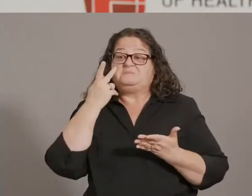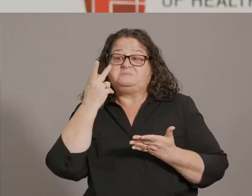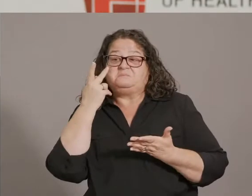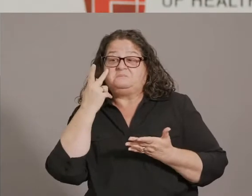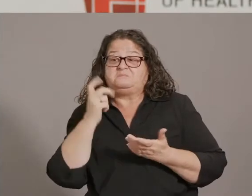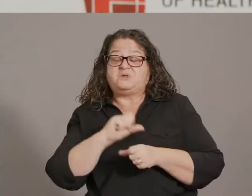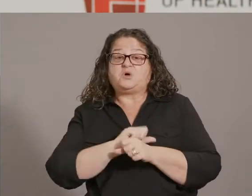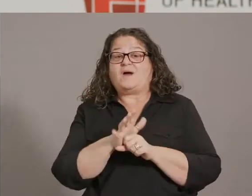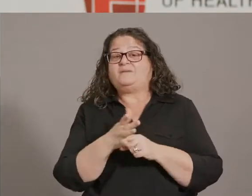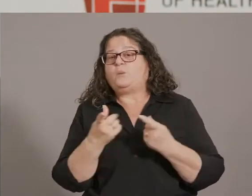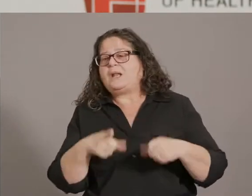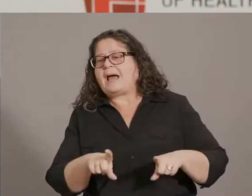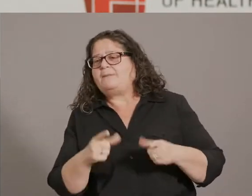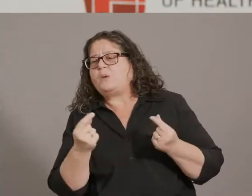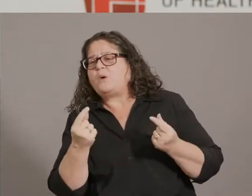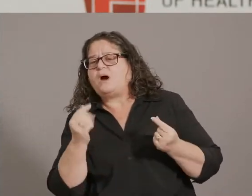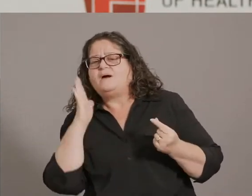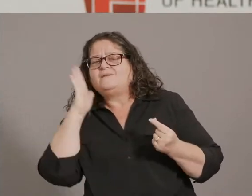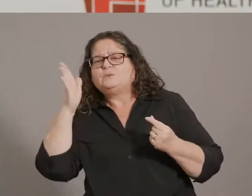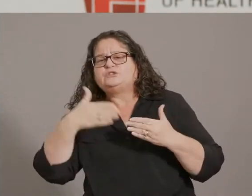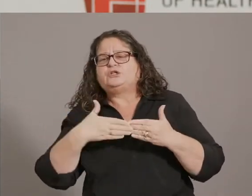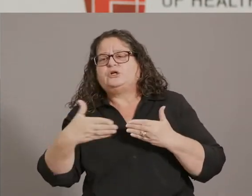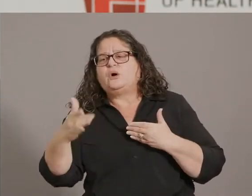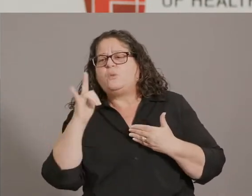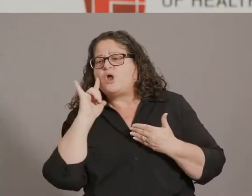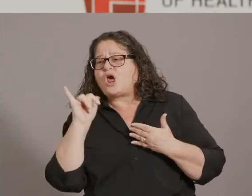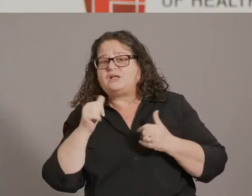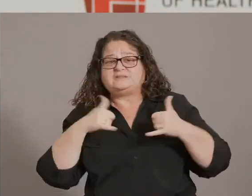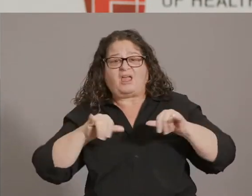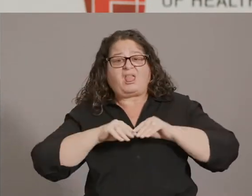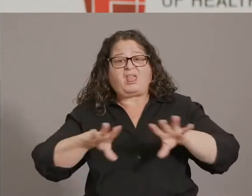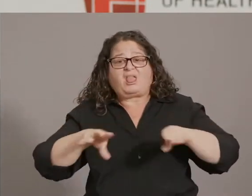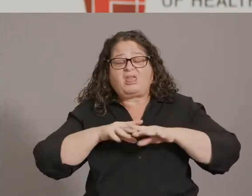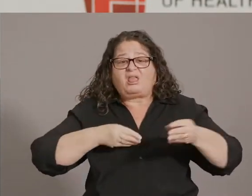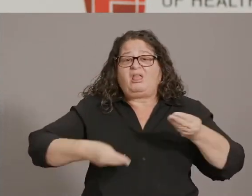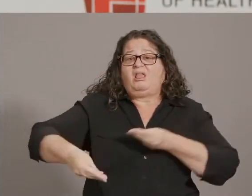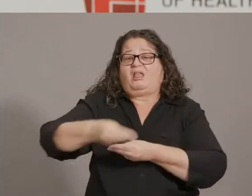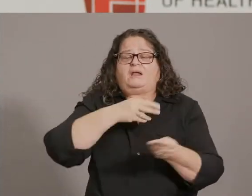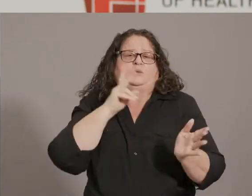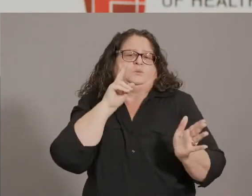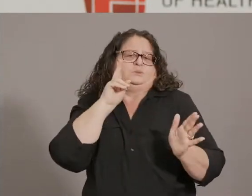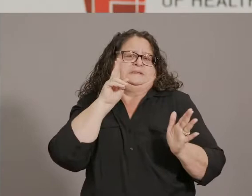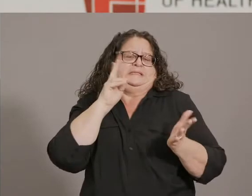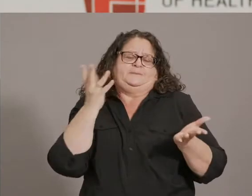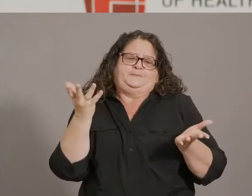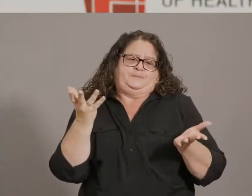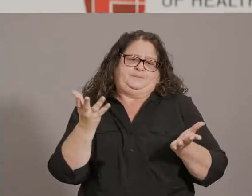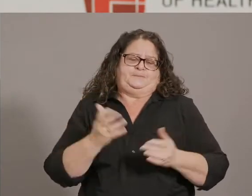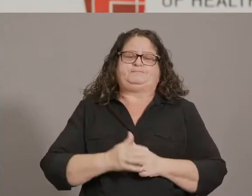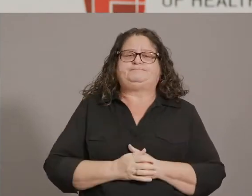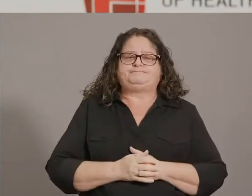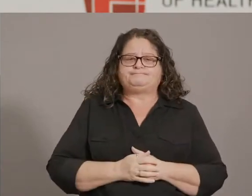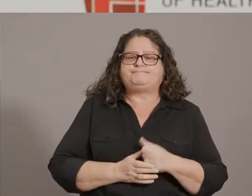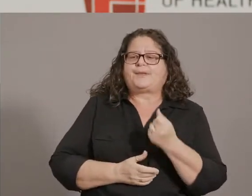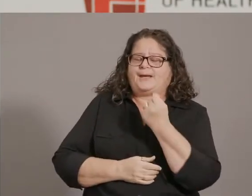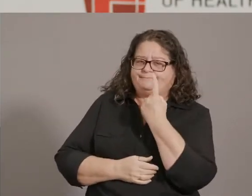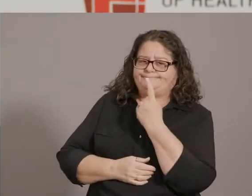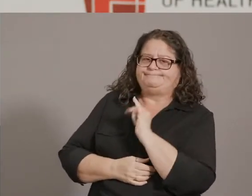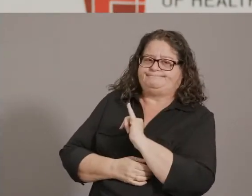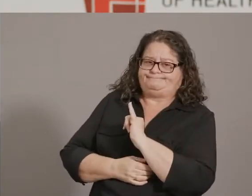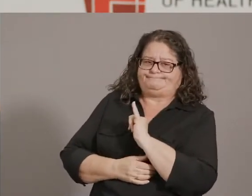future. Sure. Let me turn to the other issue, which has to do, I saw that you're going to divide up some money.